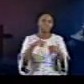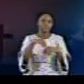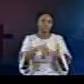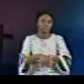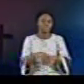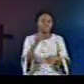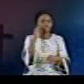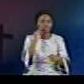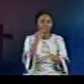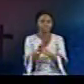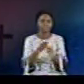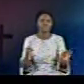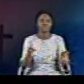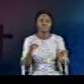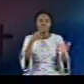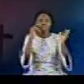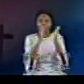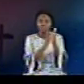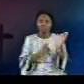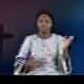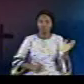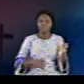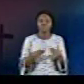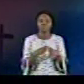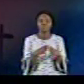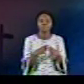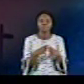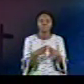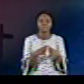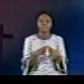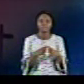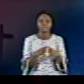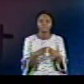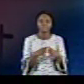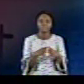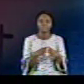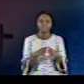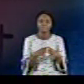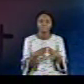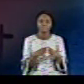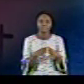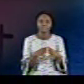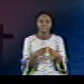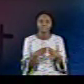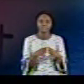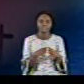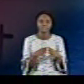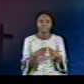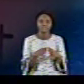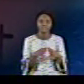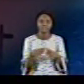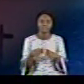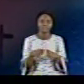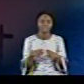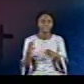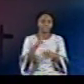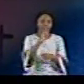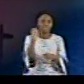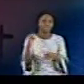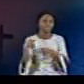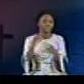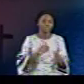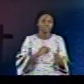Praise the Lord. I'm Sister Ruth. I'm here to testify what the Lord has done for me. Ever since I gave birth to my